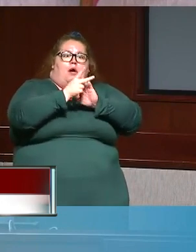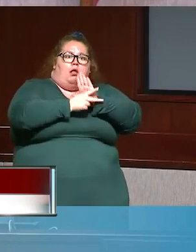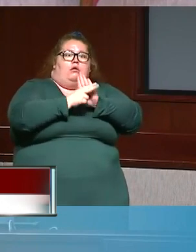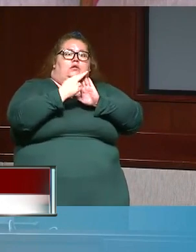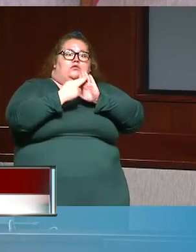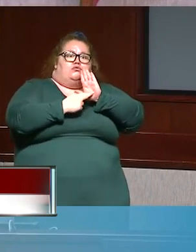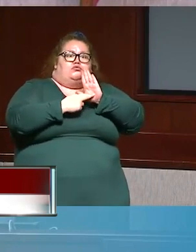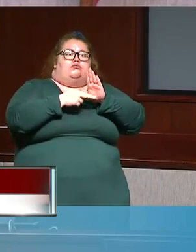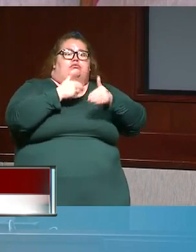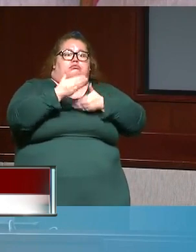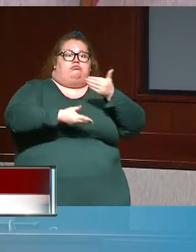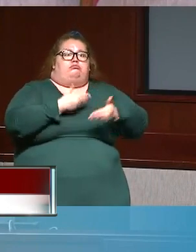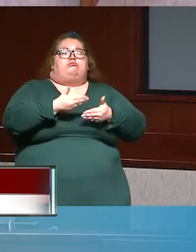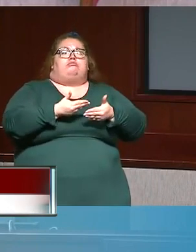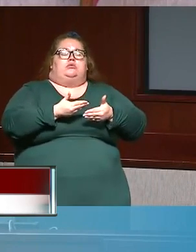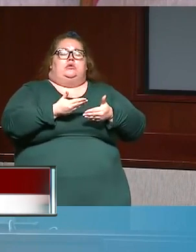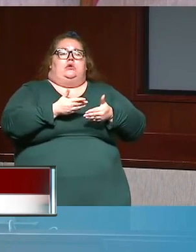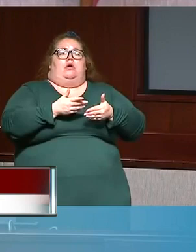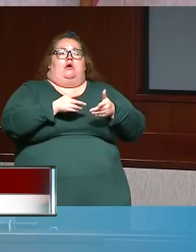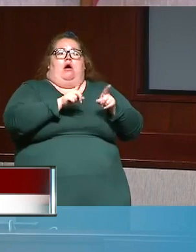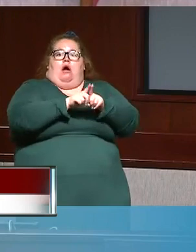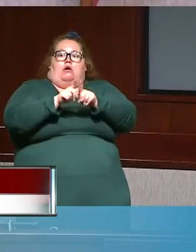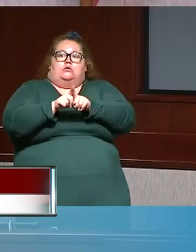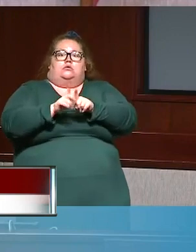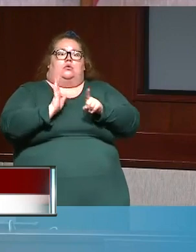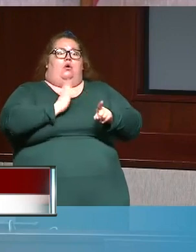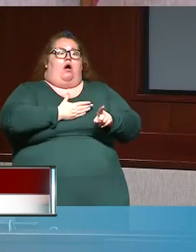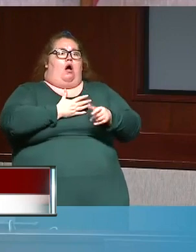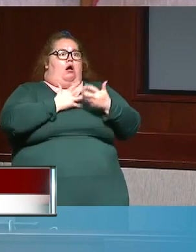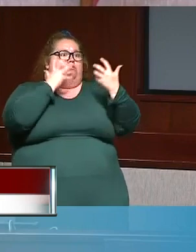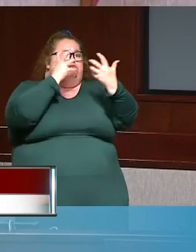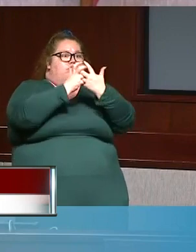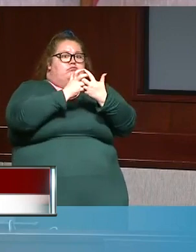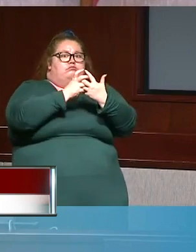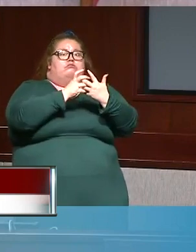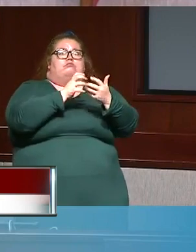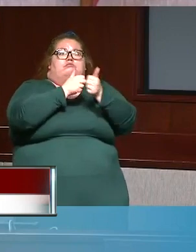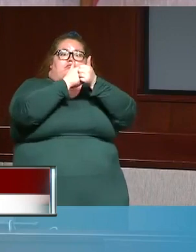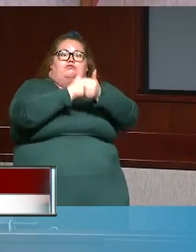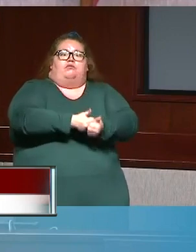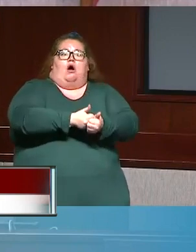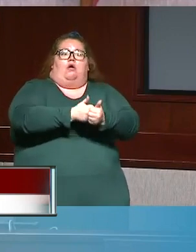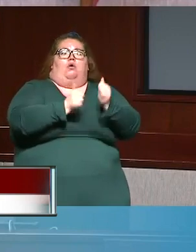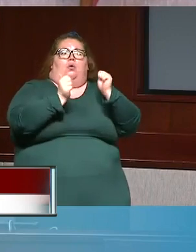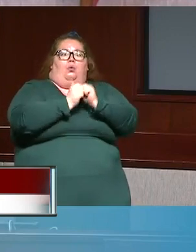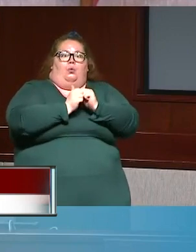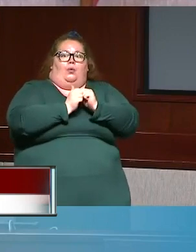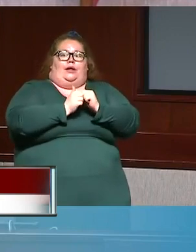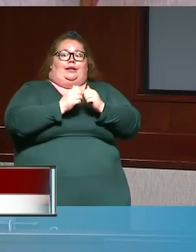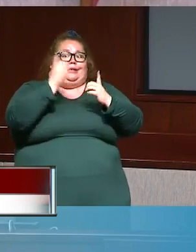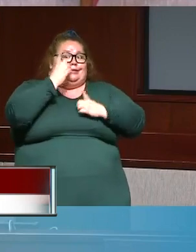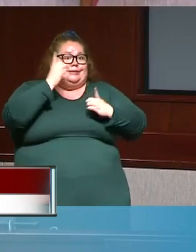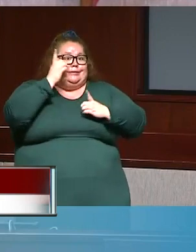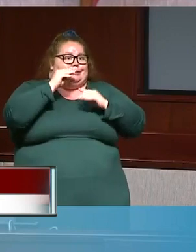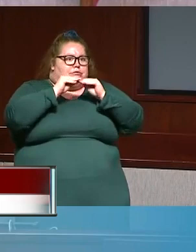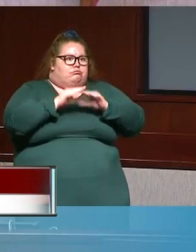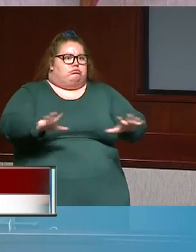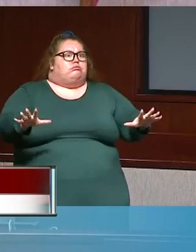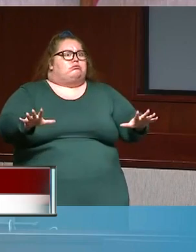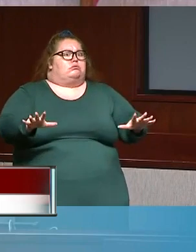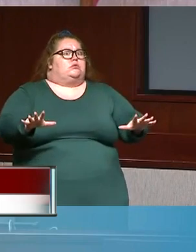degree of compliance. How well are we doing with disease transmission? How well are we doing with